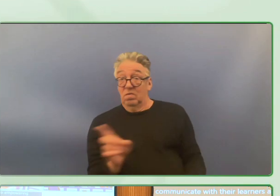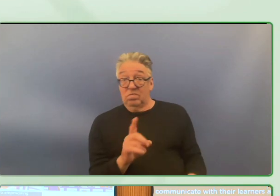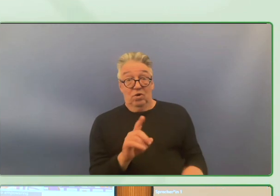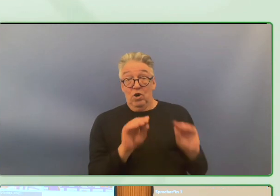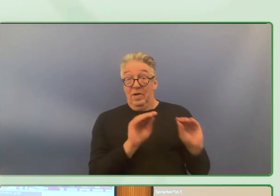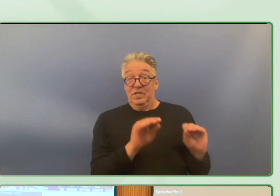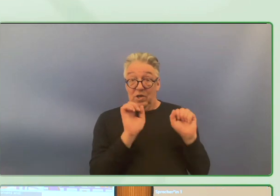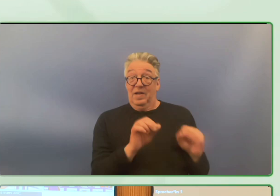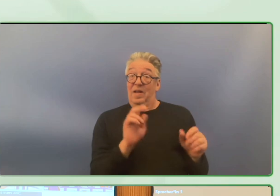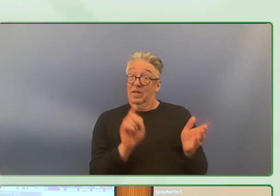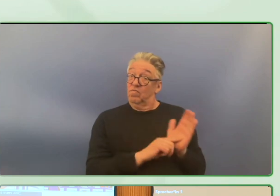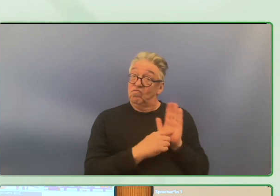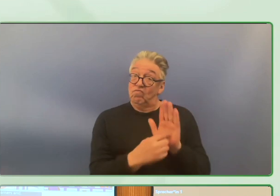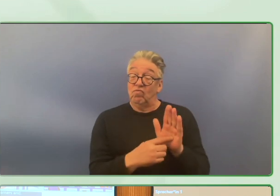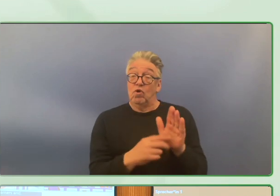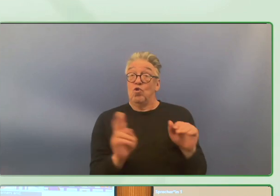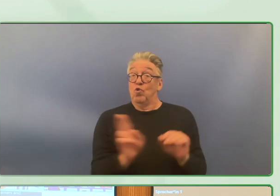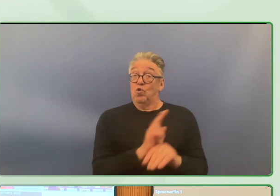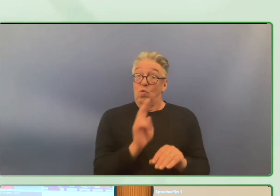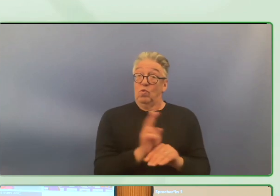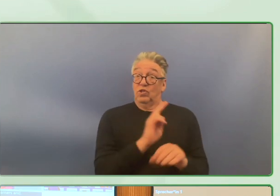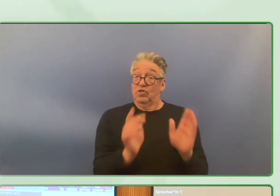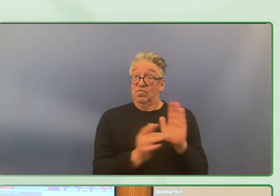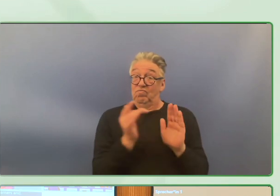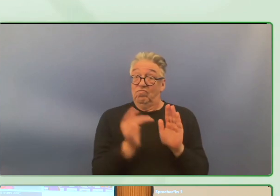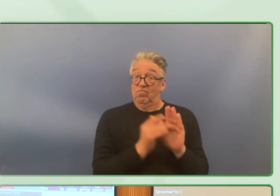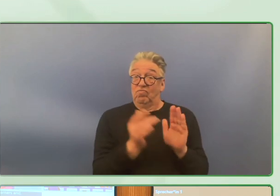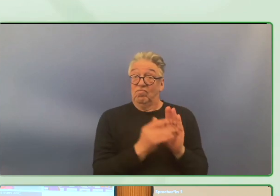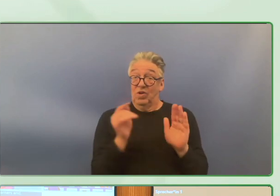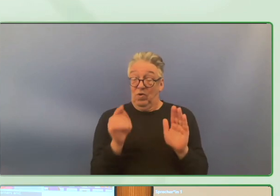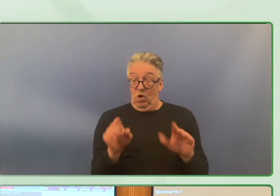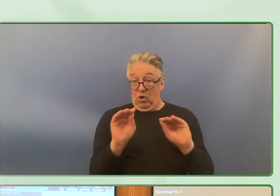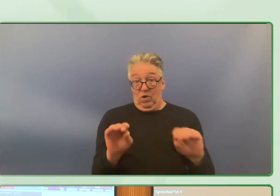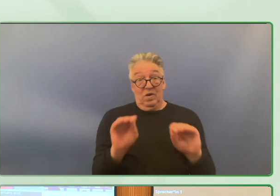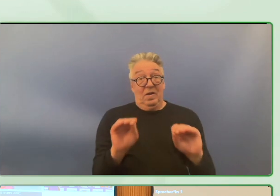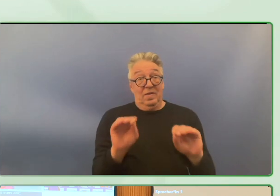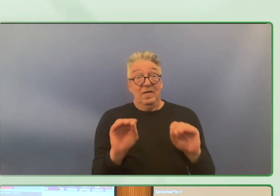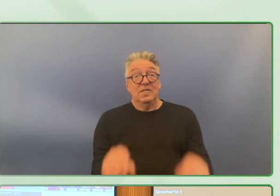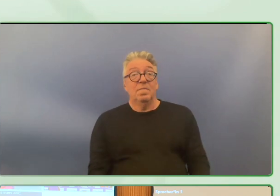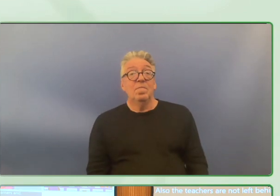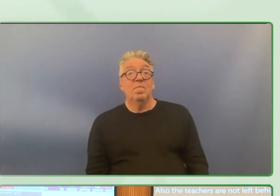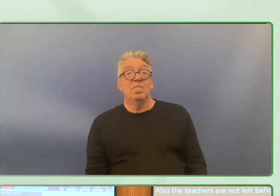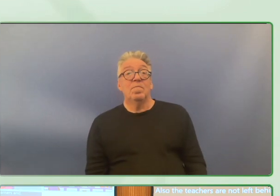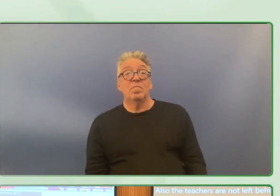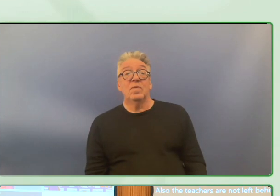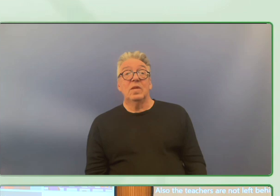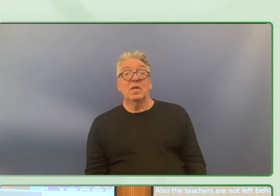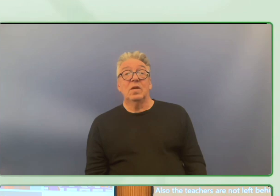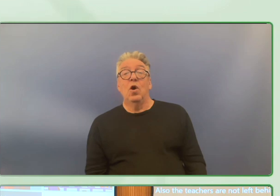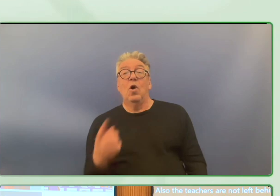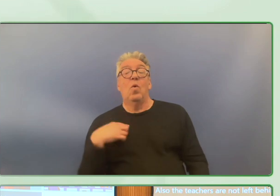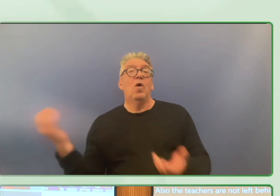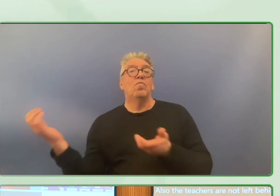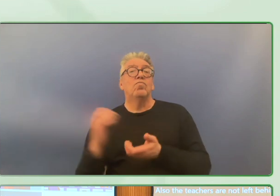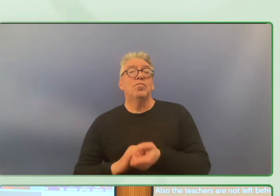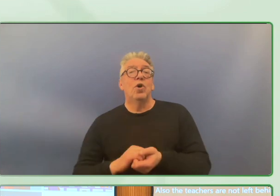able to educate the learners. To further this mission, we have also partnered with Kilimanjaro